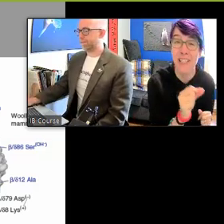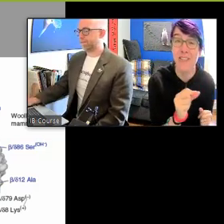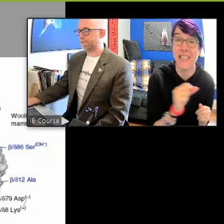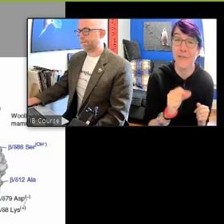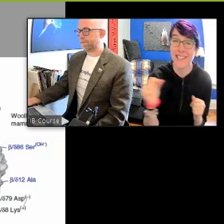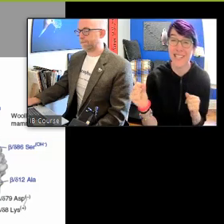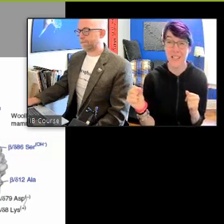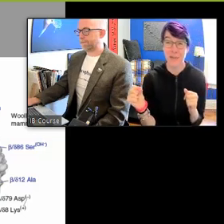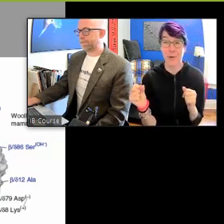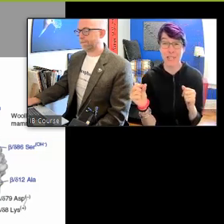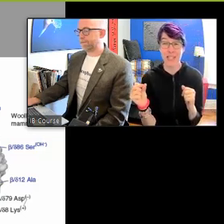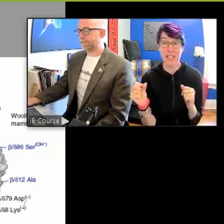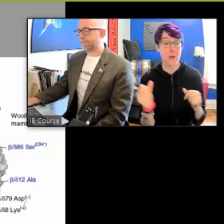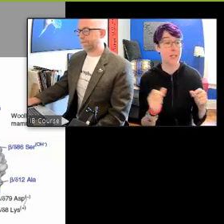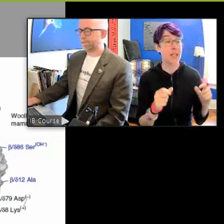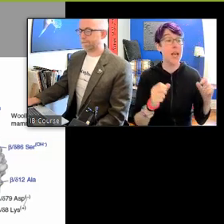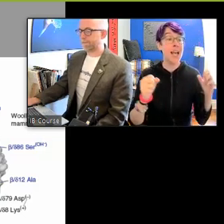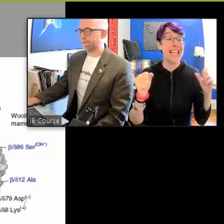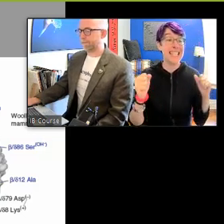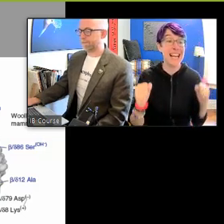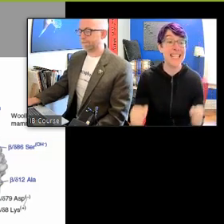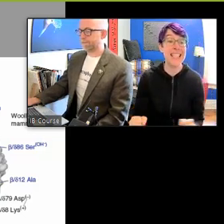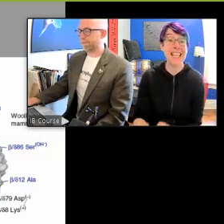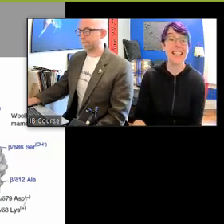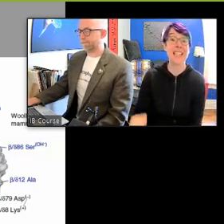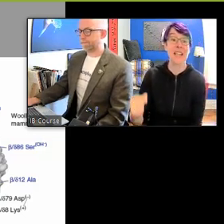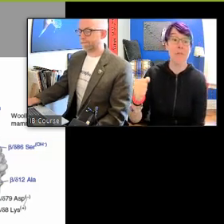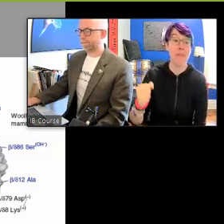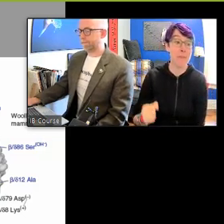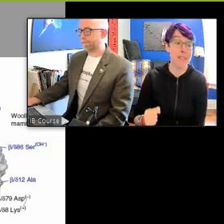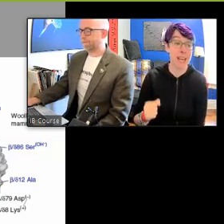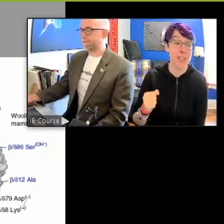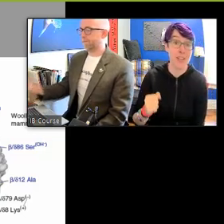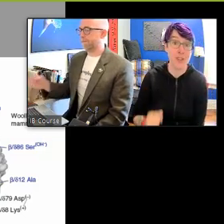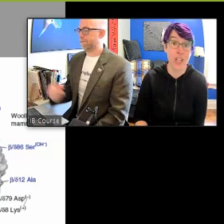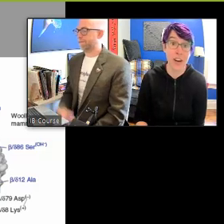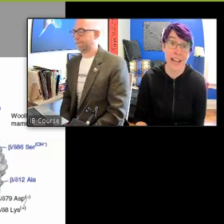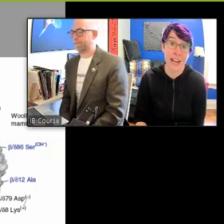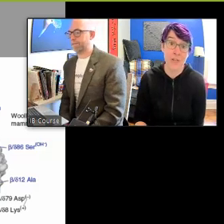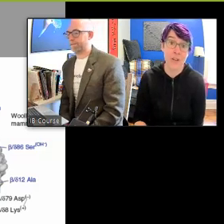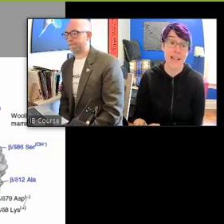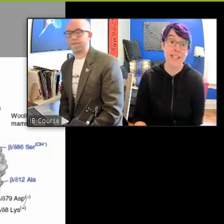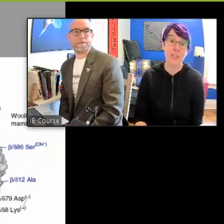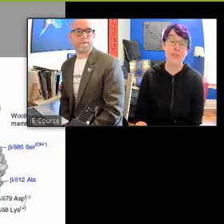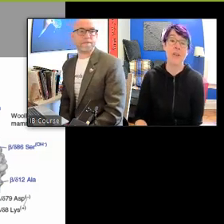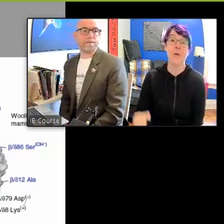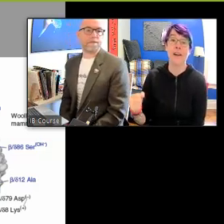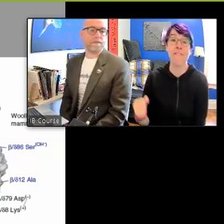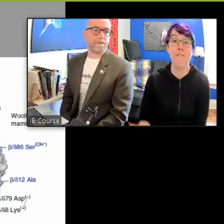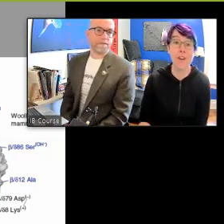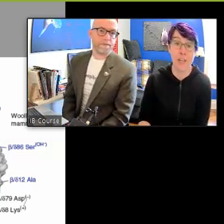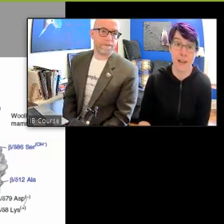small little differences in the protein sequence. Does this represent shared ancestry